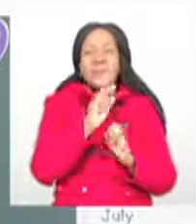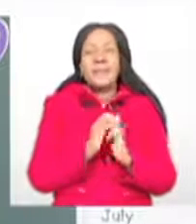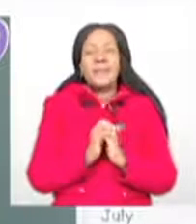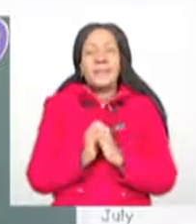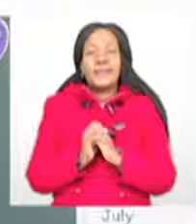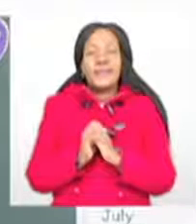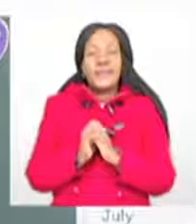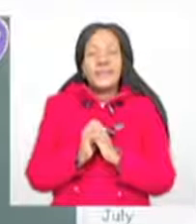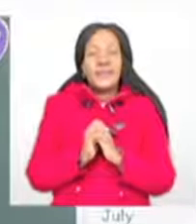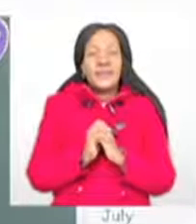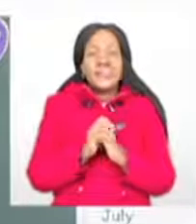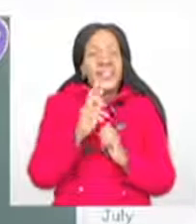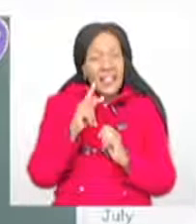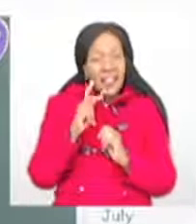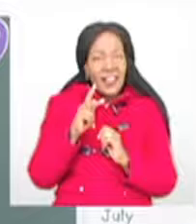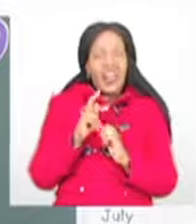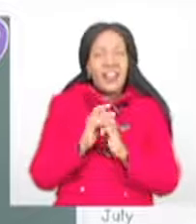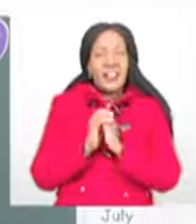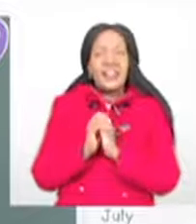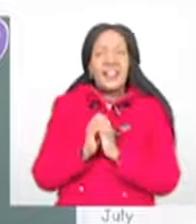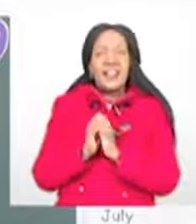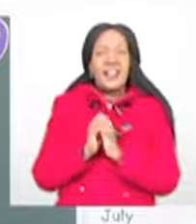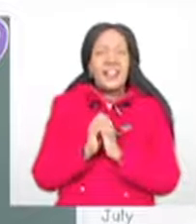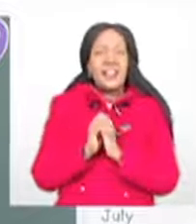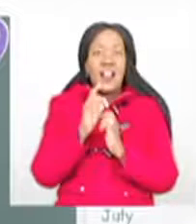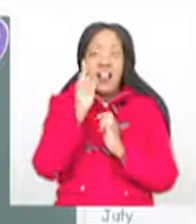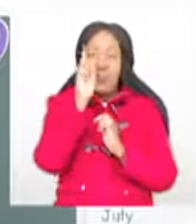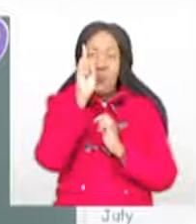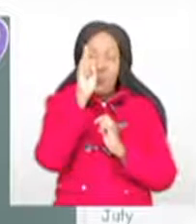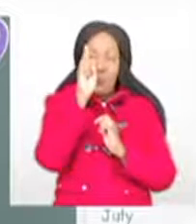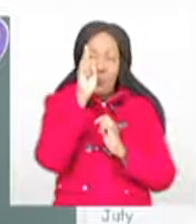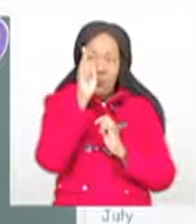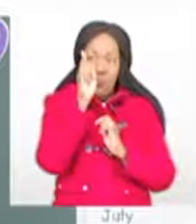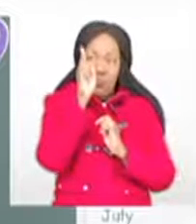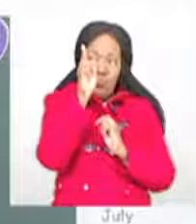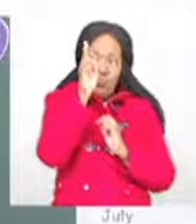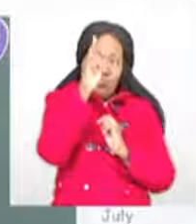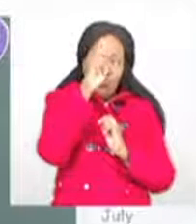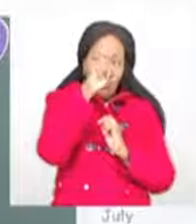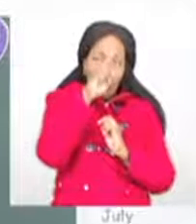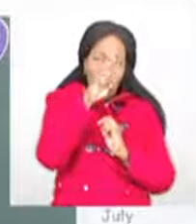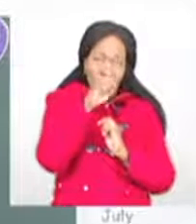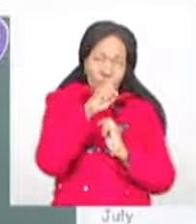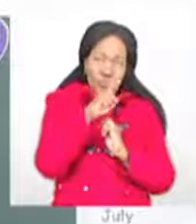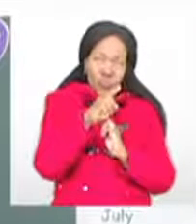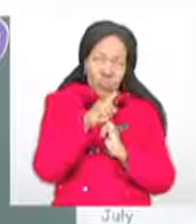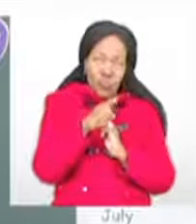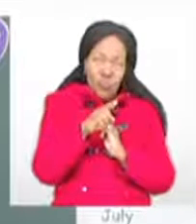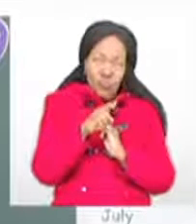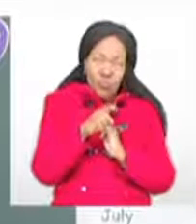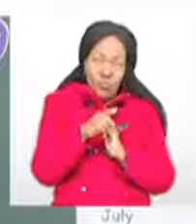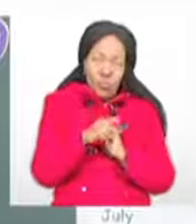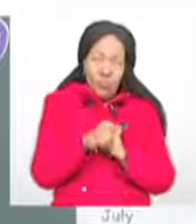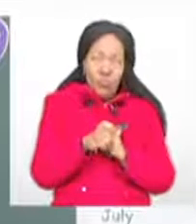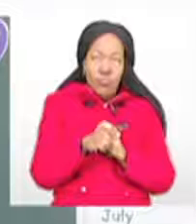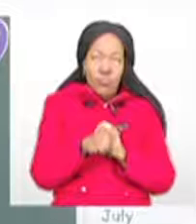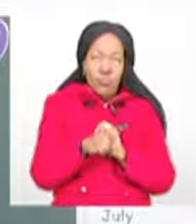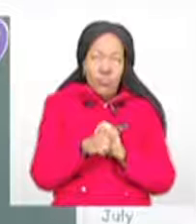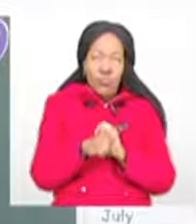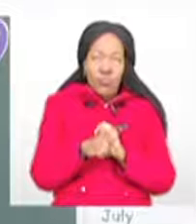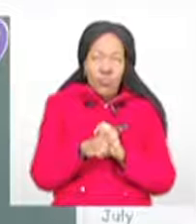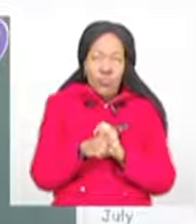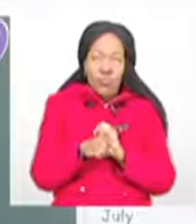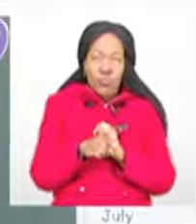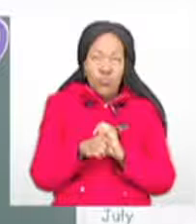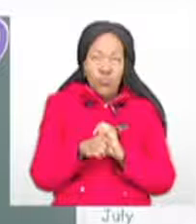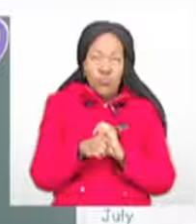Let's do it once more. Curve up a little bit and go all the way